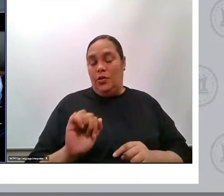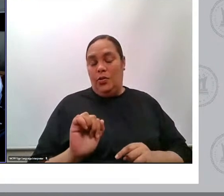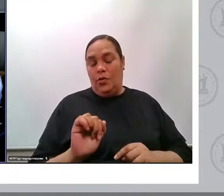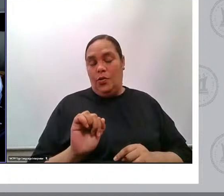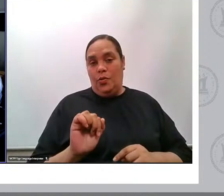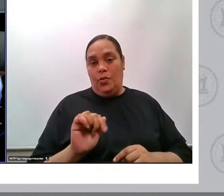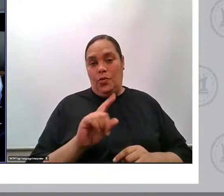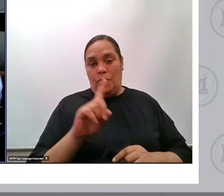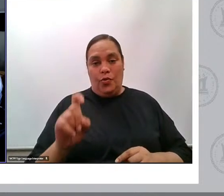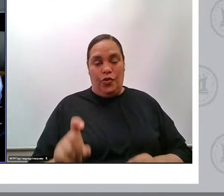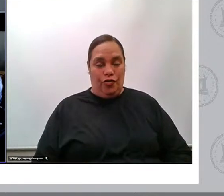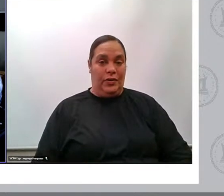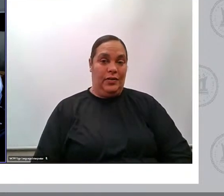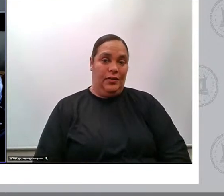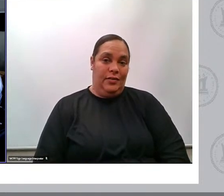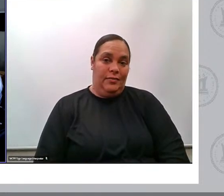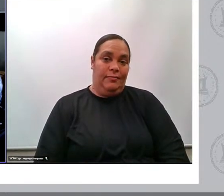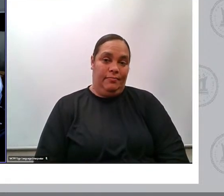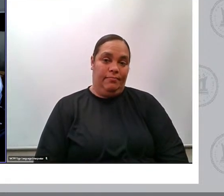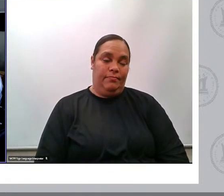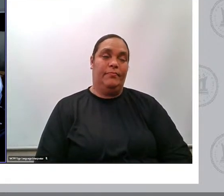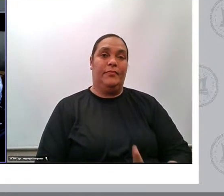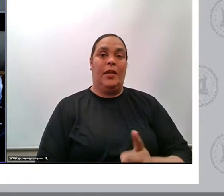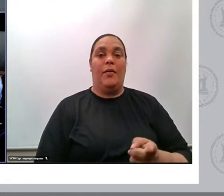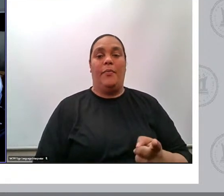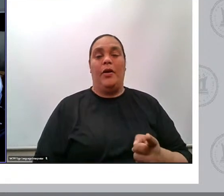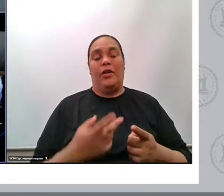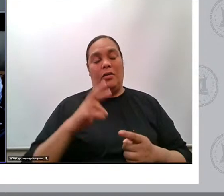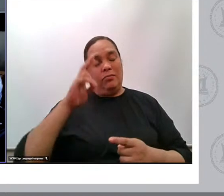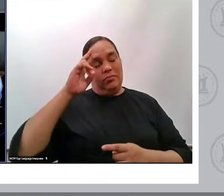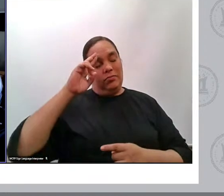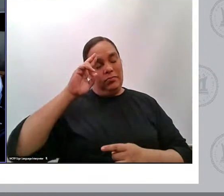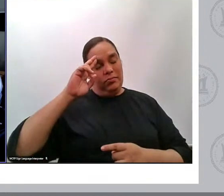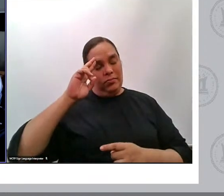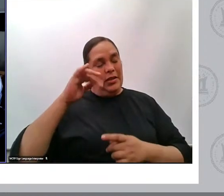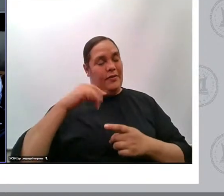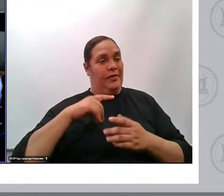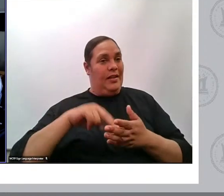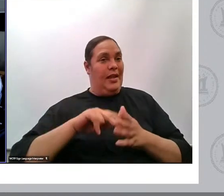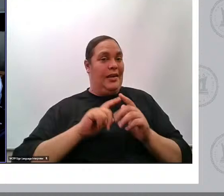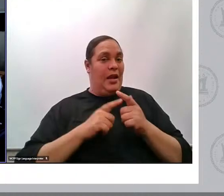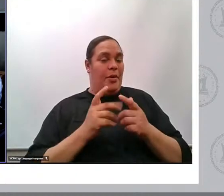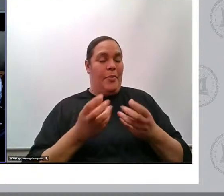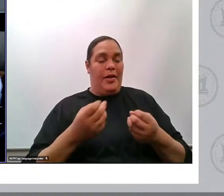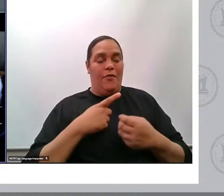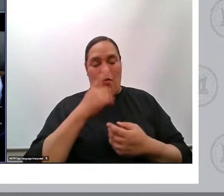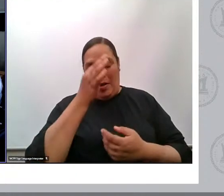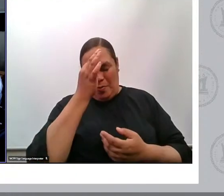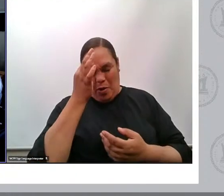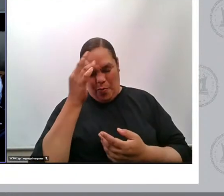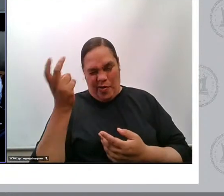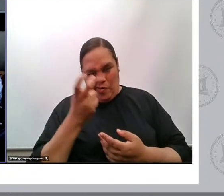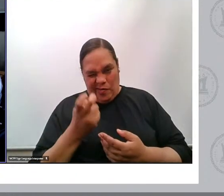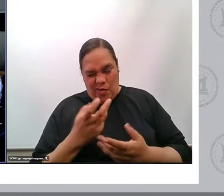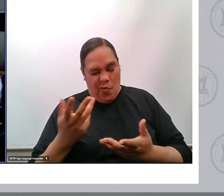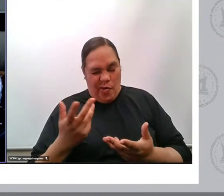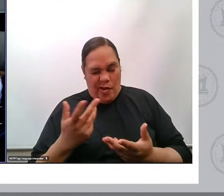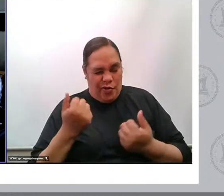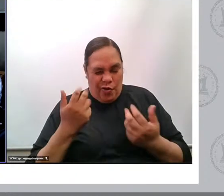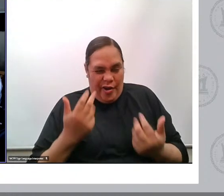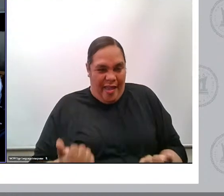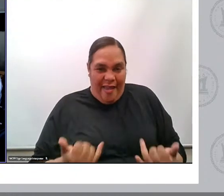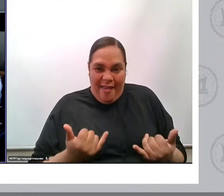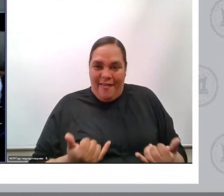that set of questions. Okay, in terms of remuneration, if the standing committee could just give me a moment to find that out. I don't have it